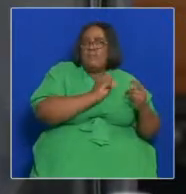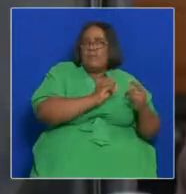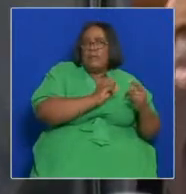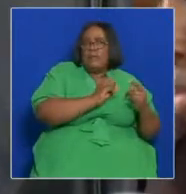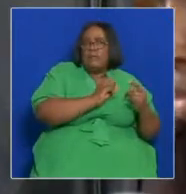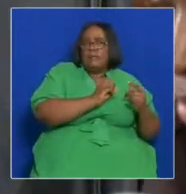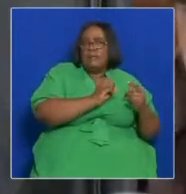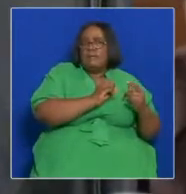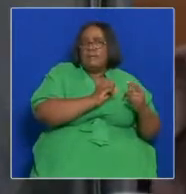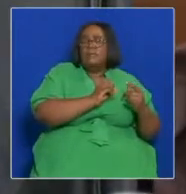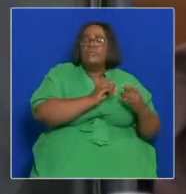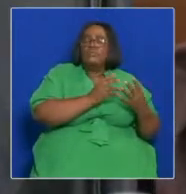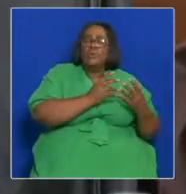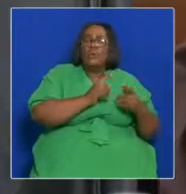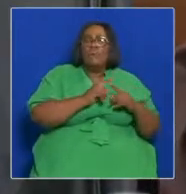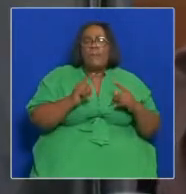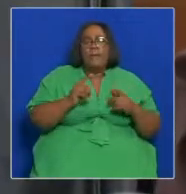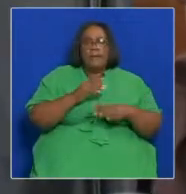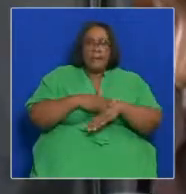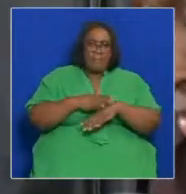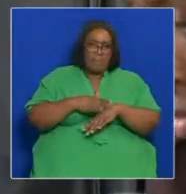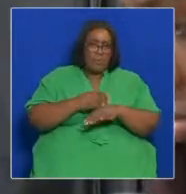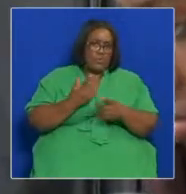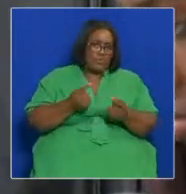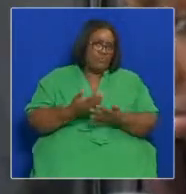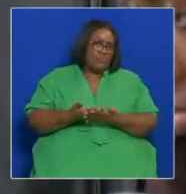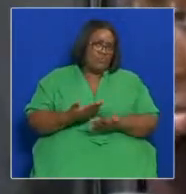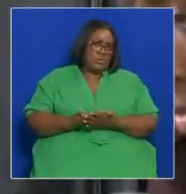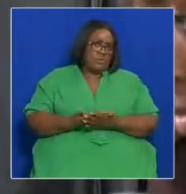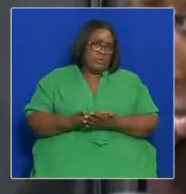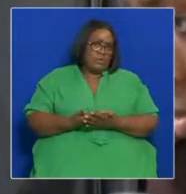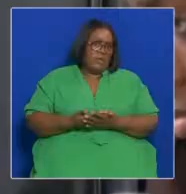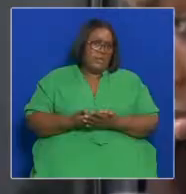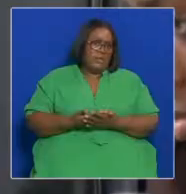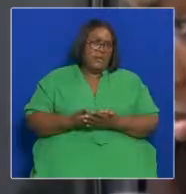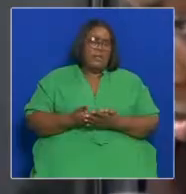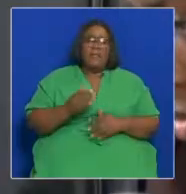surely there's more to be done than just building coherence in the team.